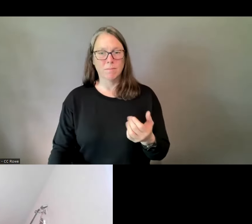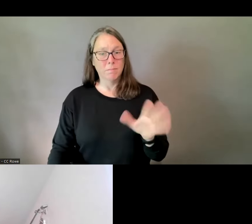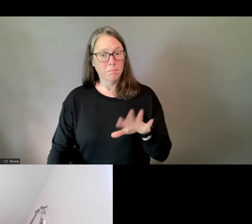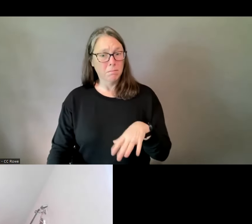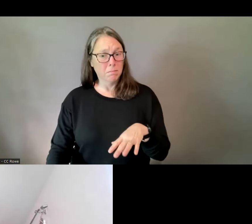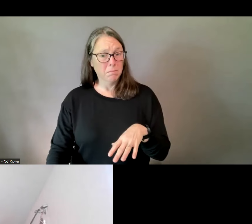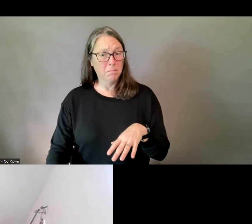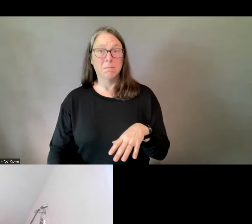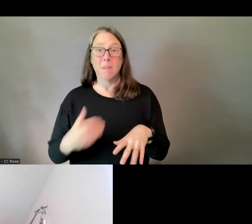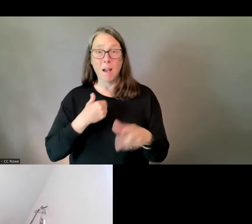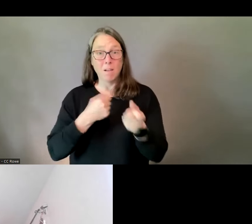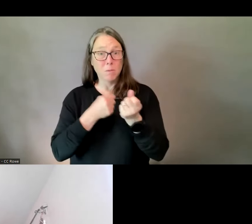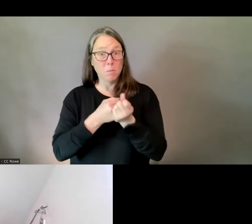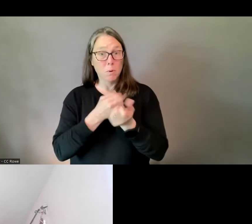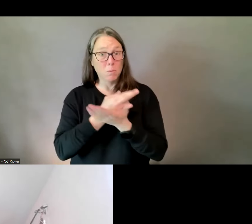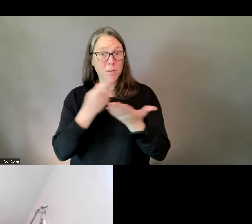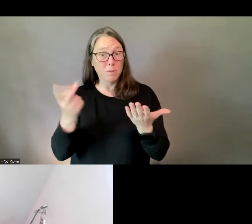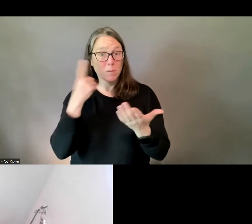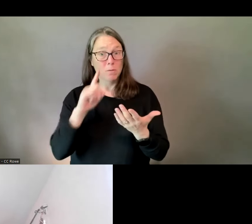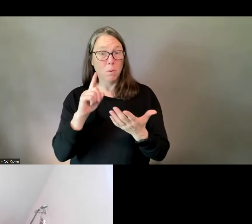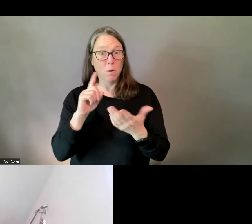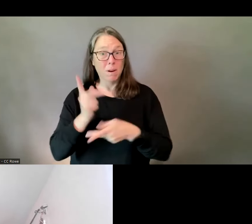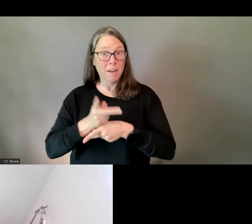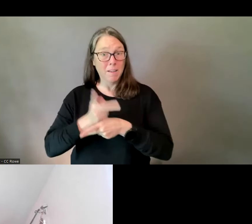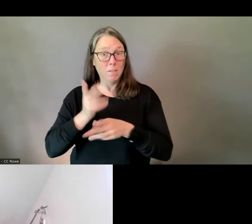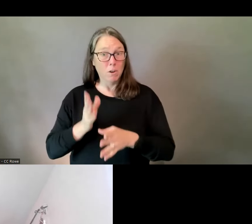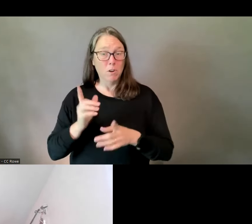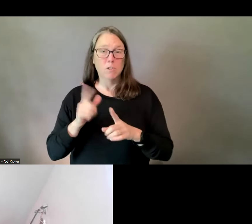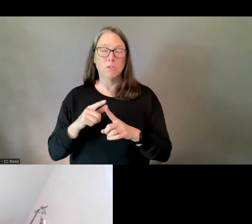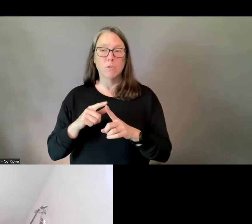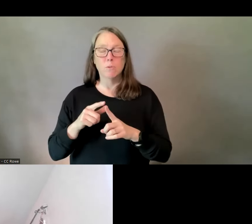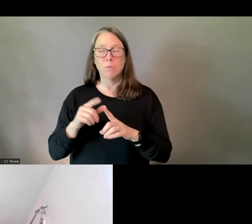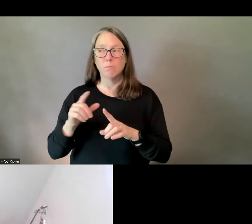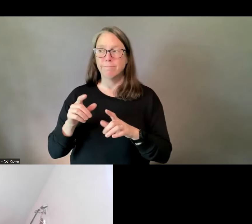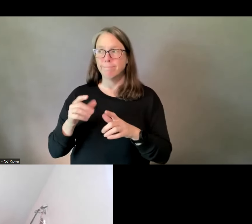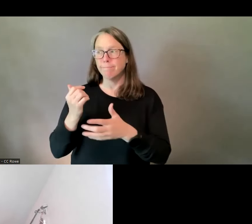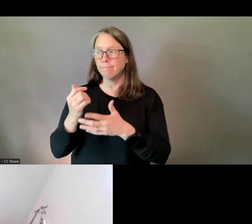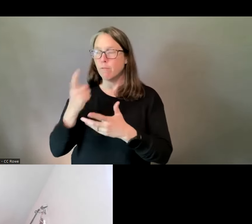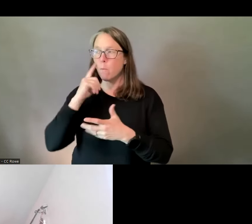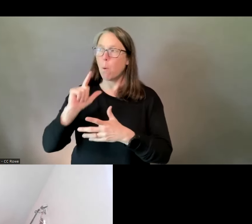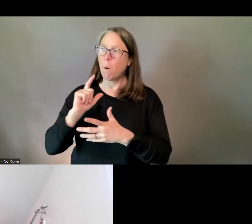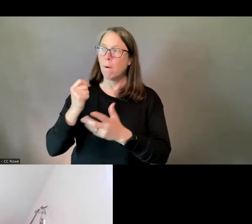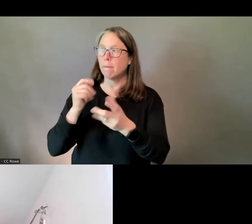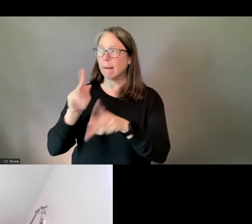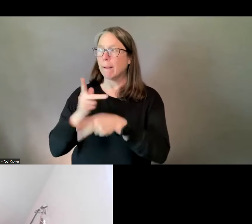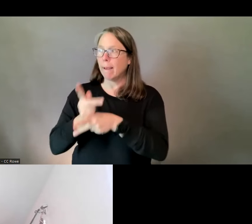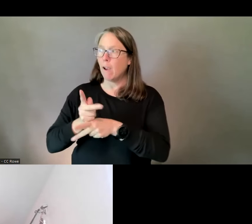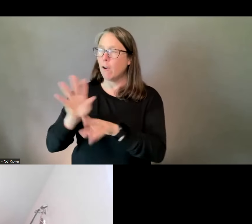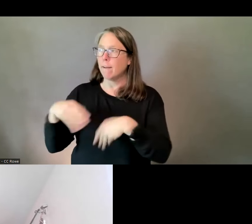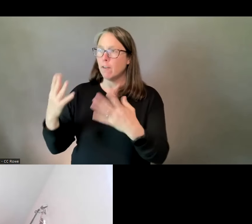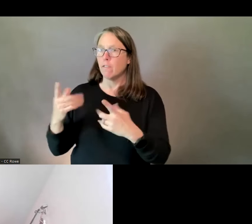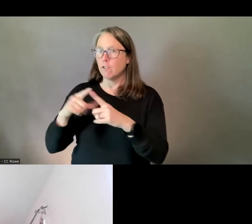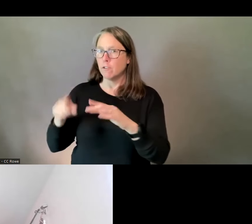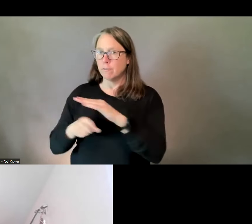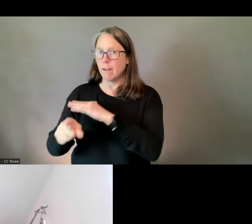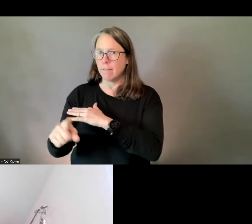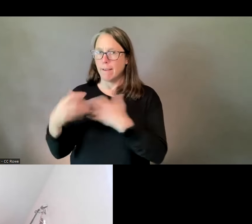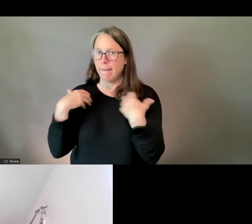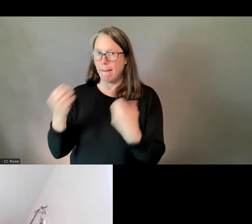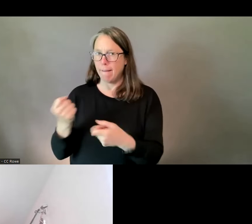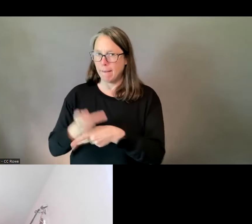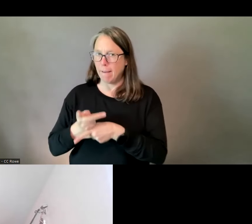support resources for caregivers to help them navigate access to healthcare? Yeah, there's a number